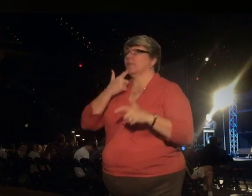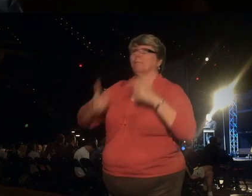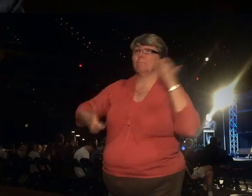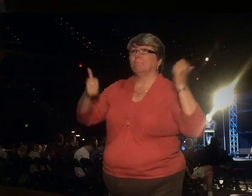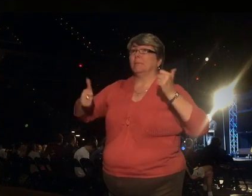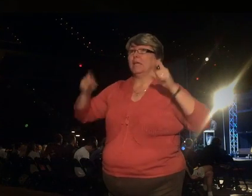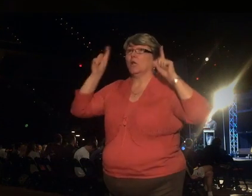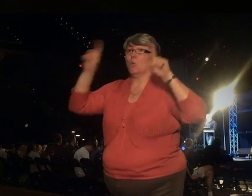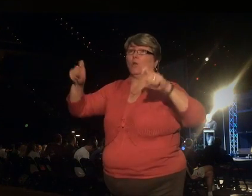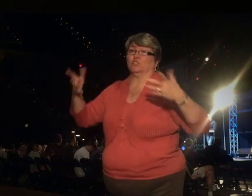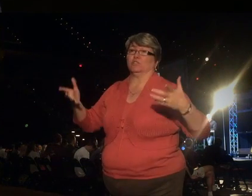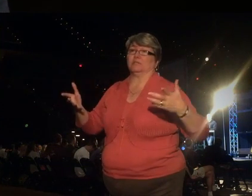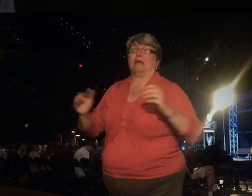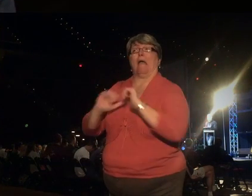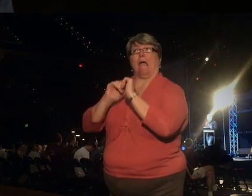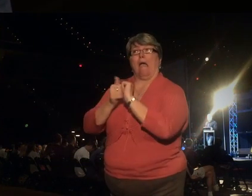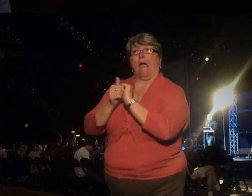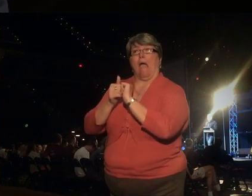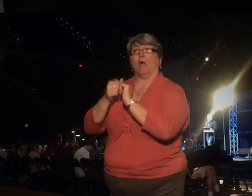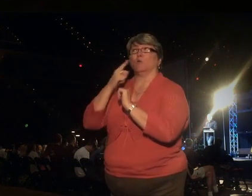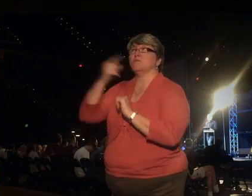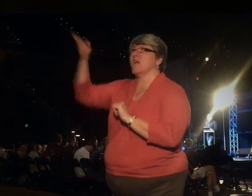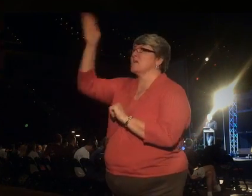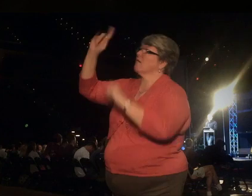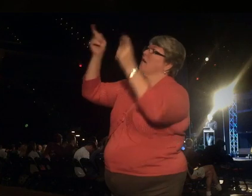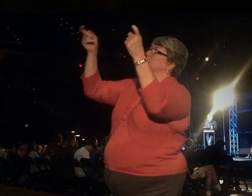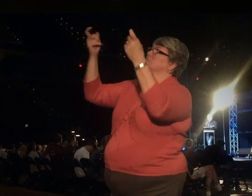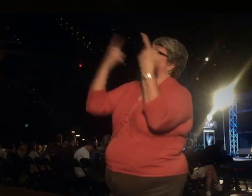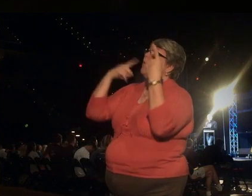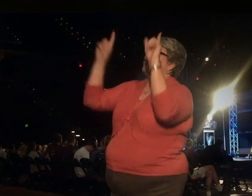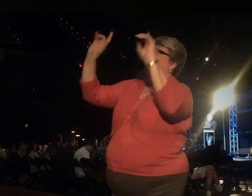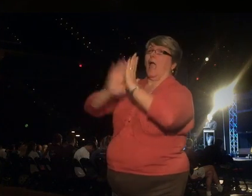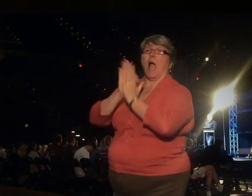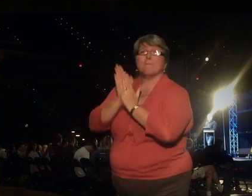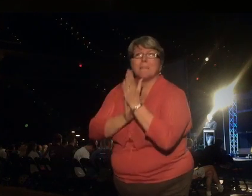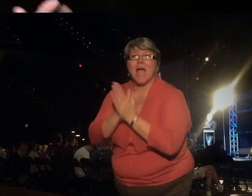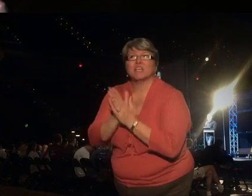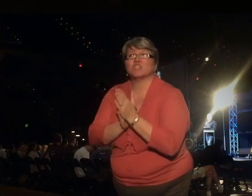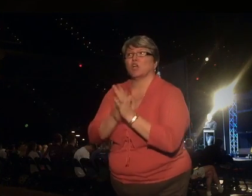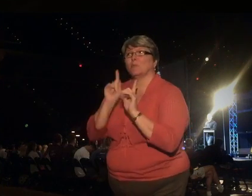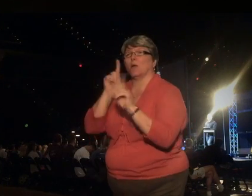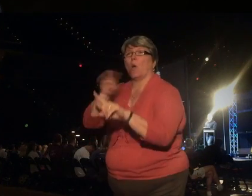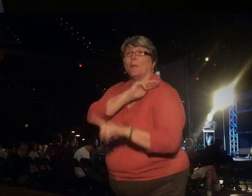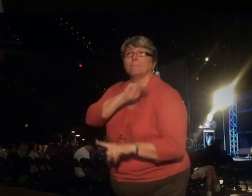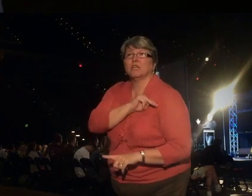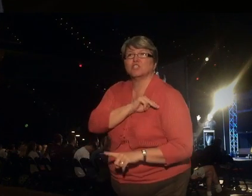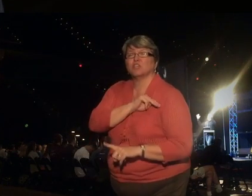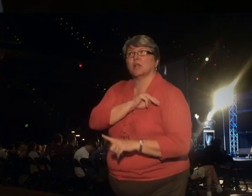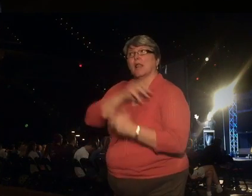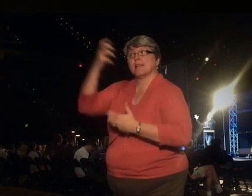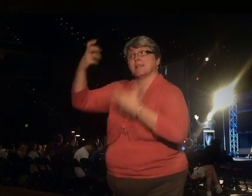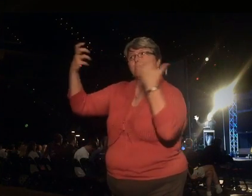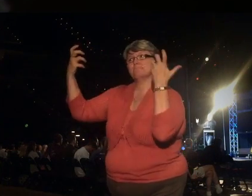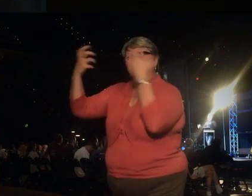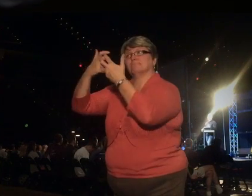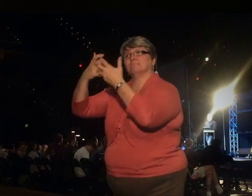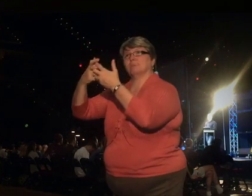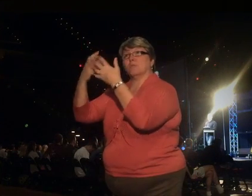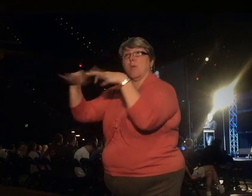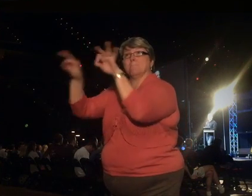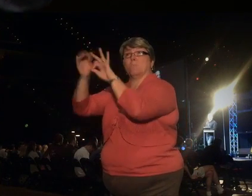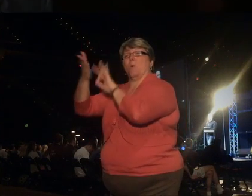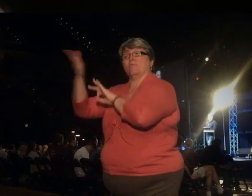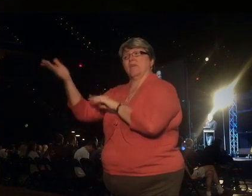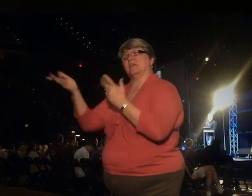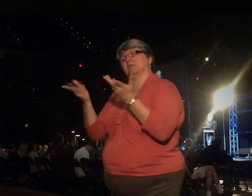How do you think the sovereignty of God works? How passionate are you about missions? Let's line up on the big things, yeah, but then let's start to talk about the small things